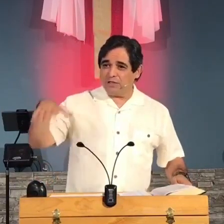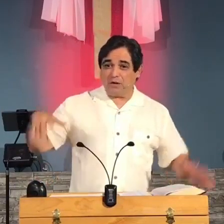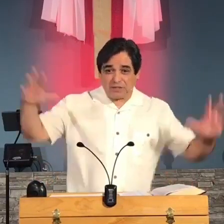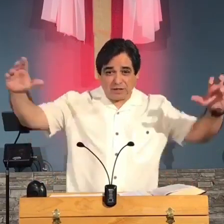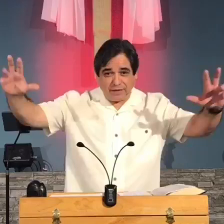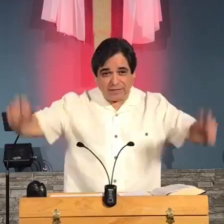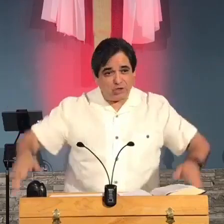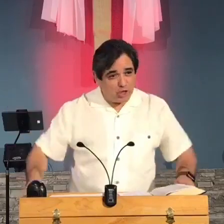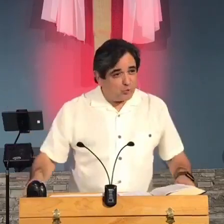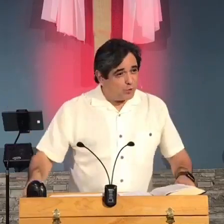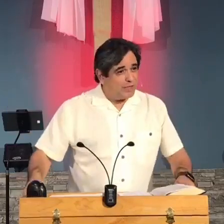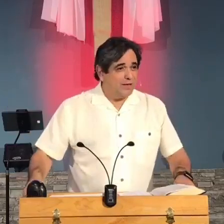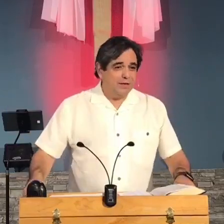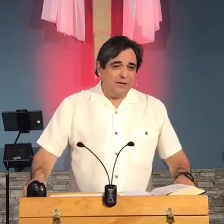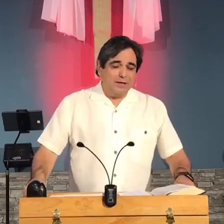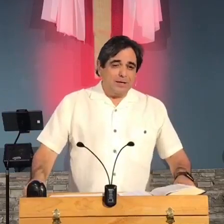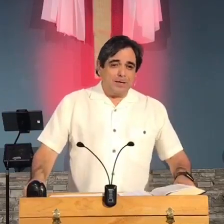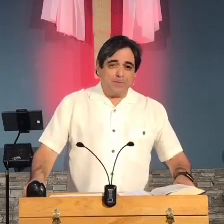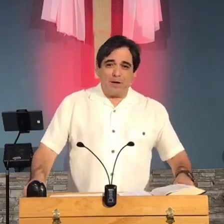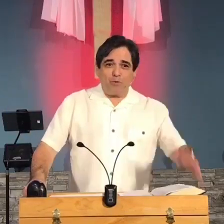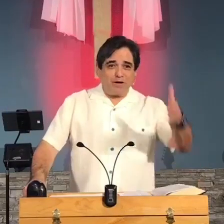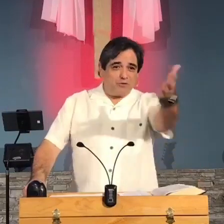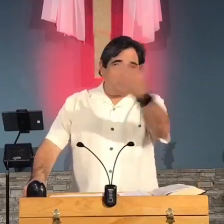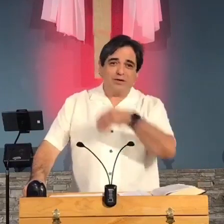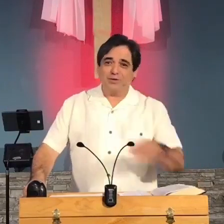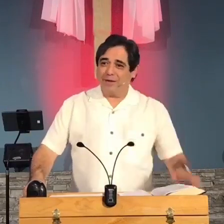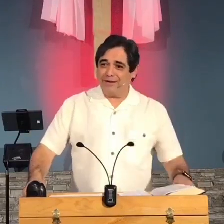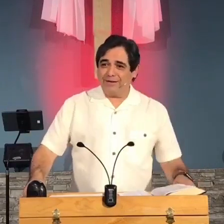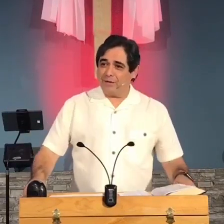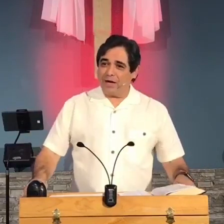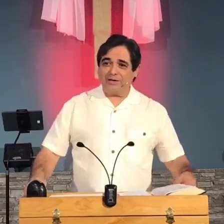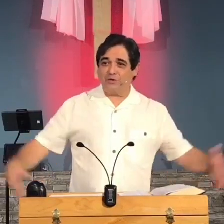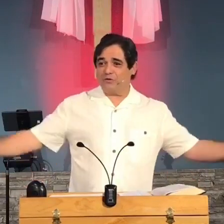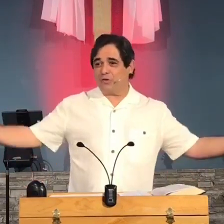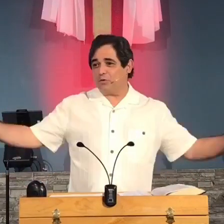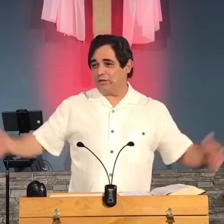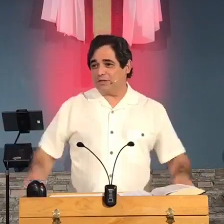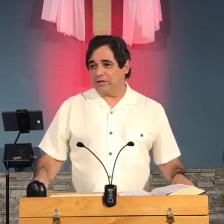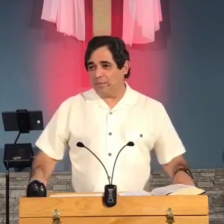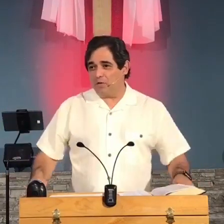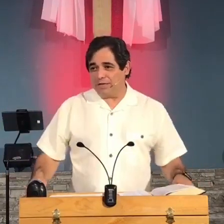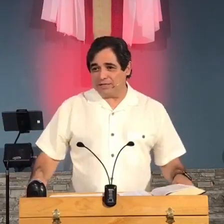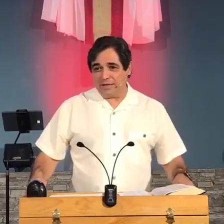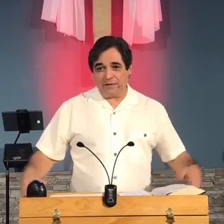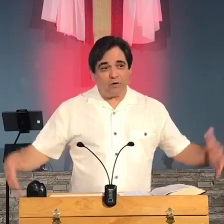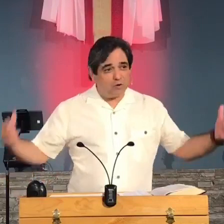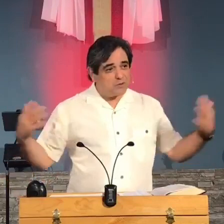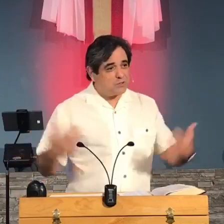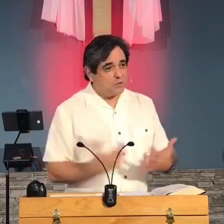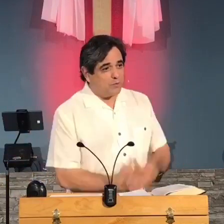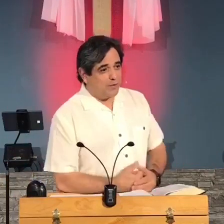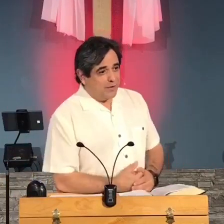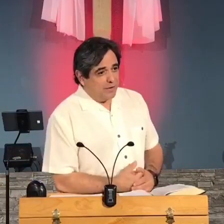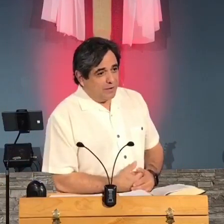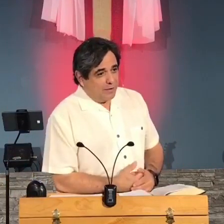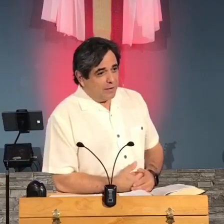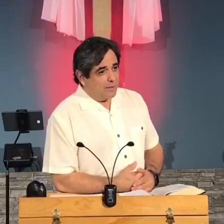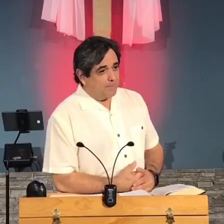my thoughts about Sundays generally. My wife will tell you, man, I look forward to Sunday mornings, and they're also